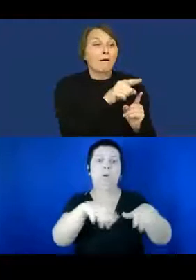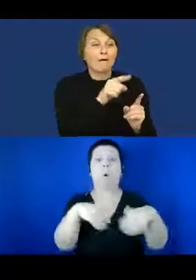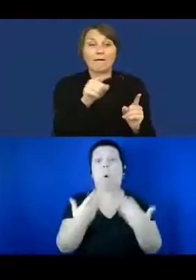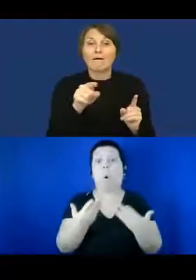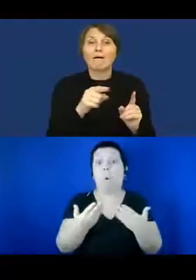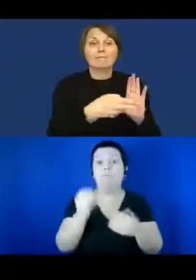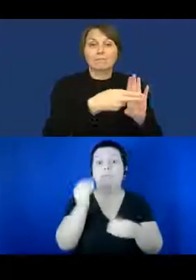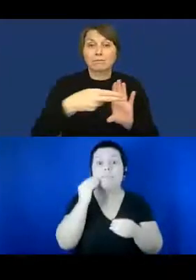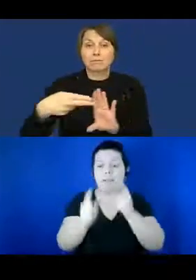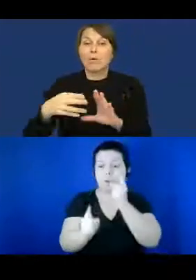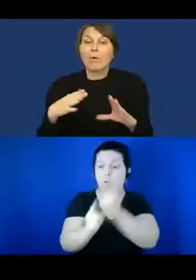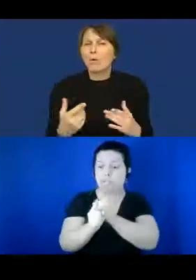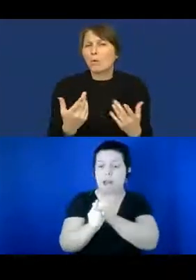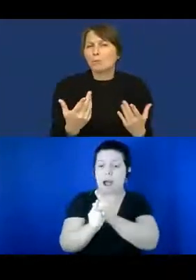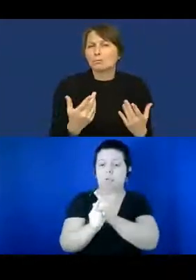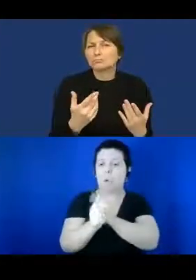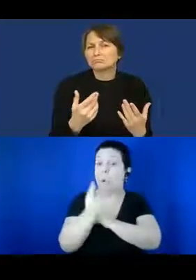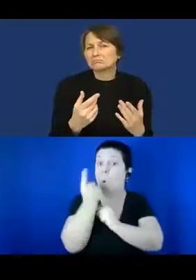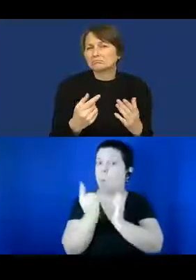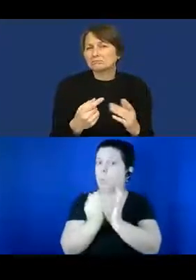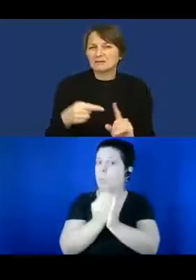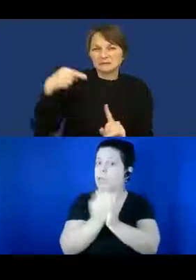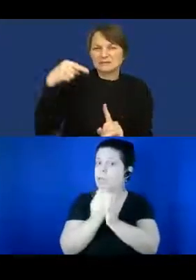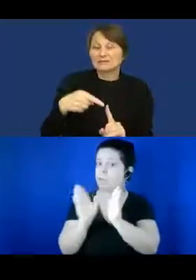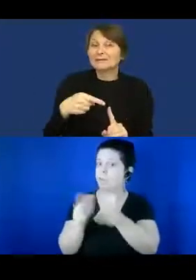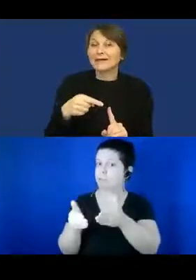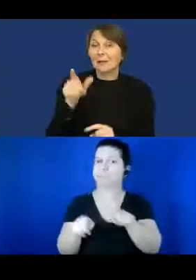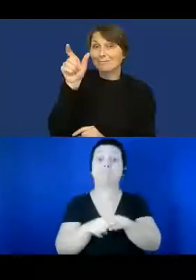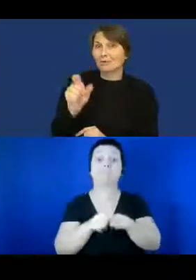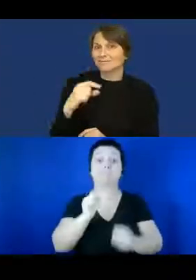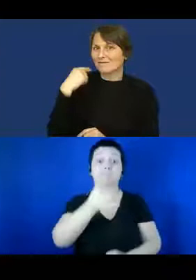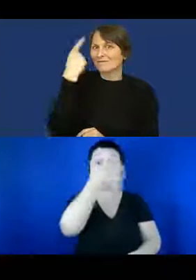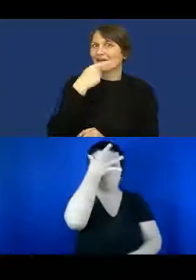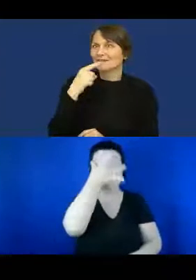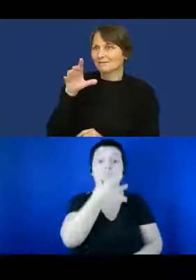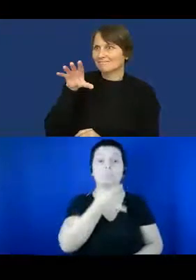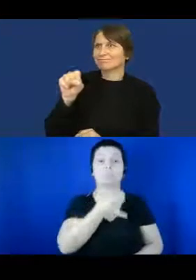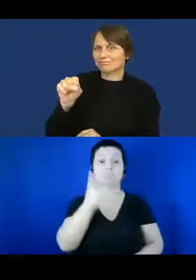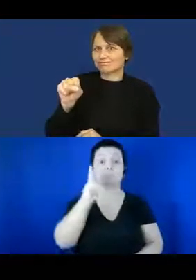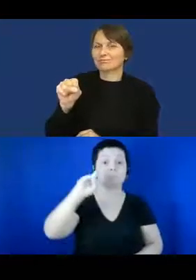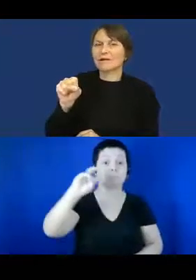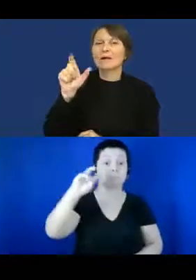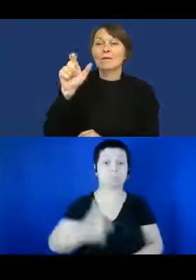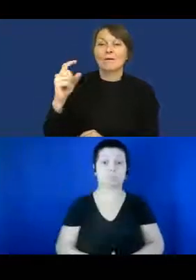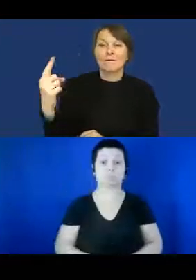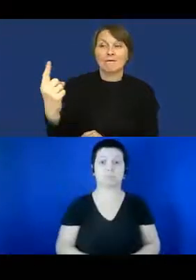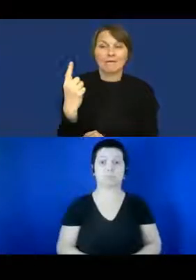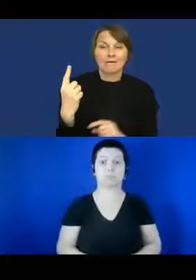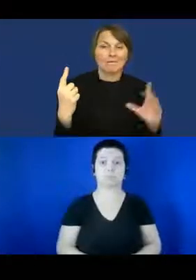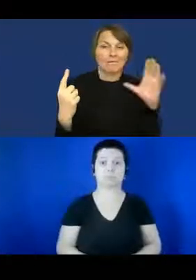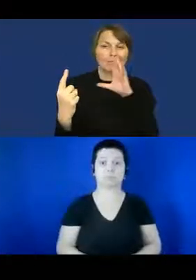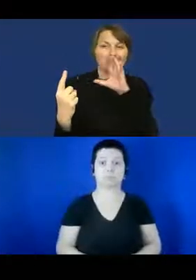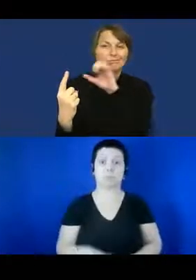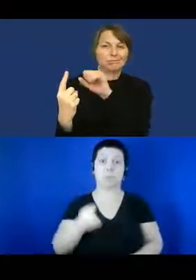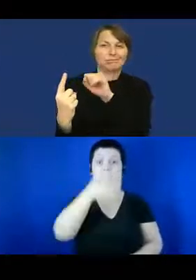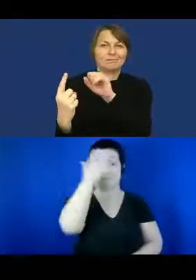book. We can do face recognition, so you can recognize both when a person is there,